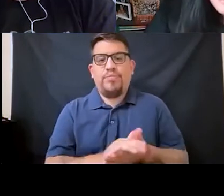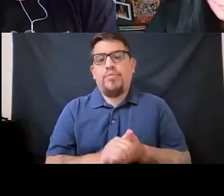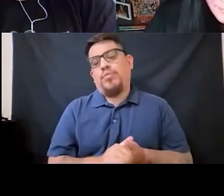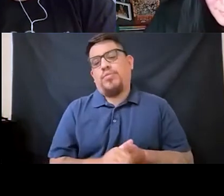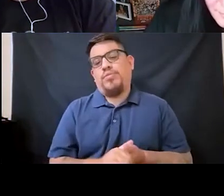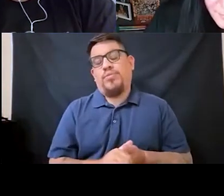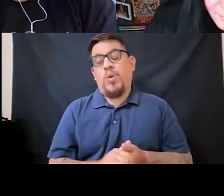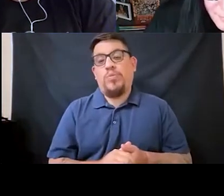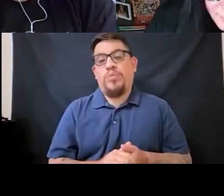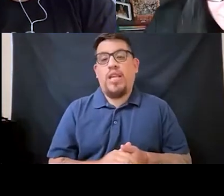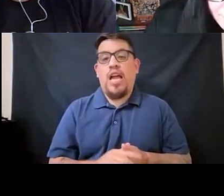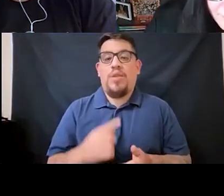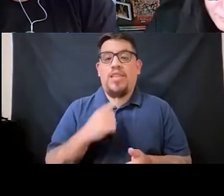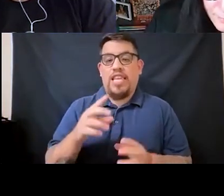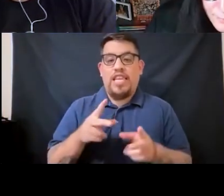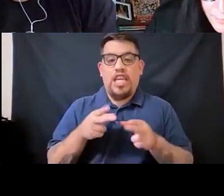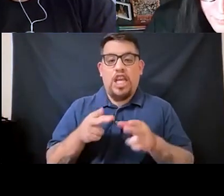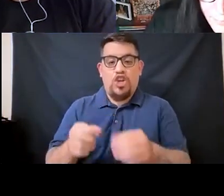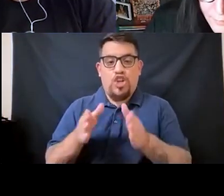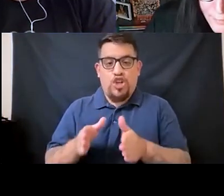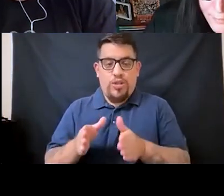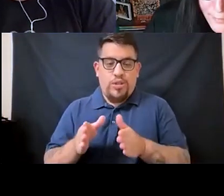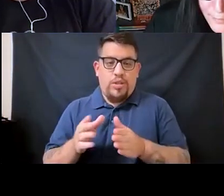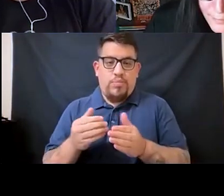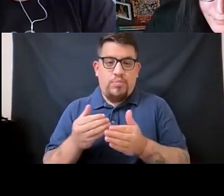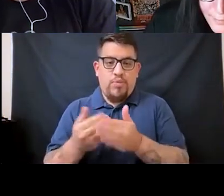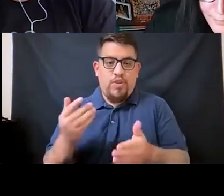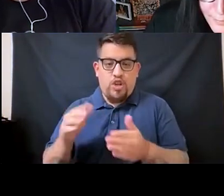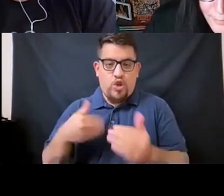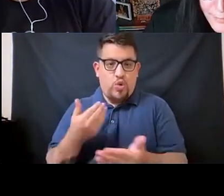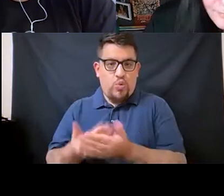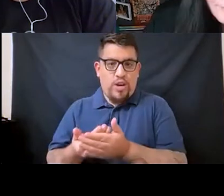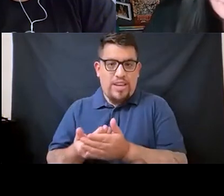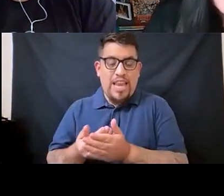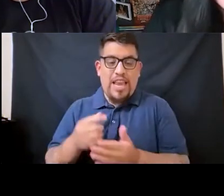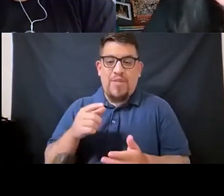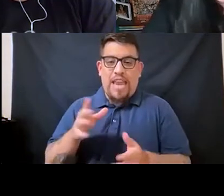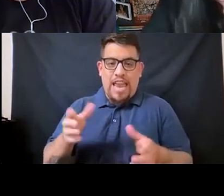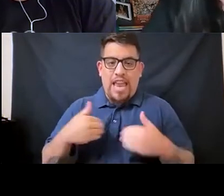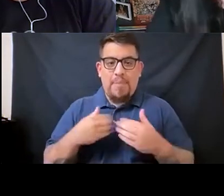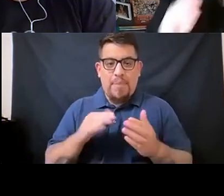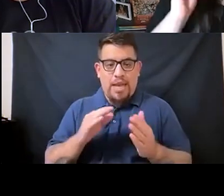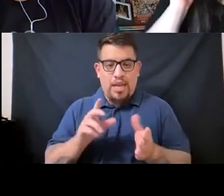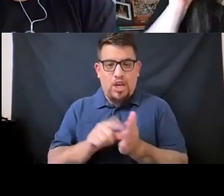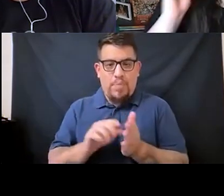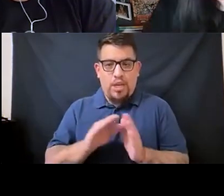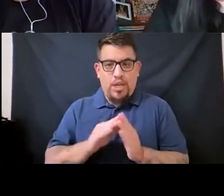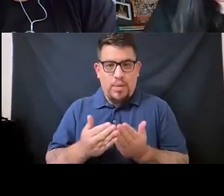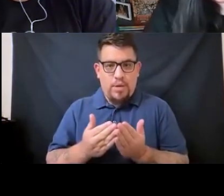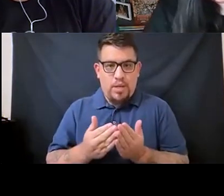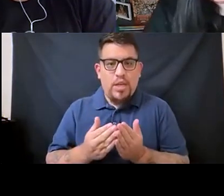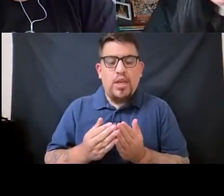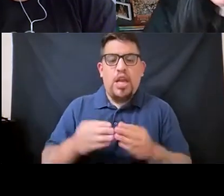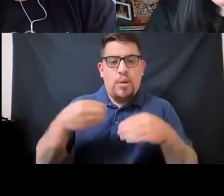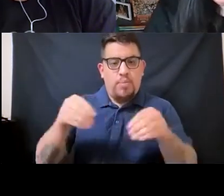I was telling the editors, y'all, before the rest of you got here, that I just got my copy this weekend at Palabras